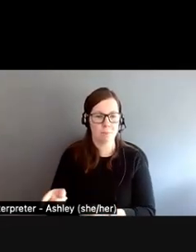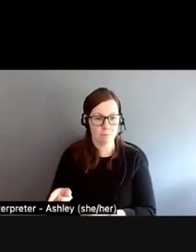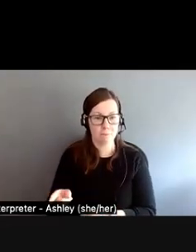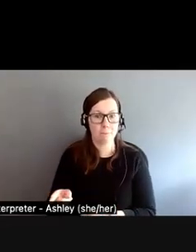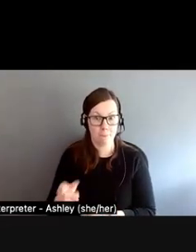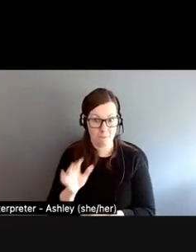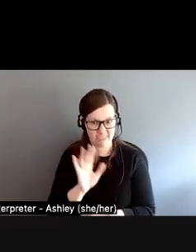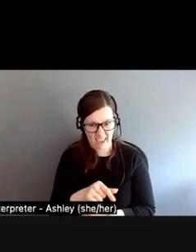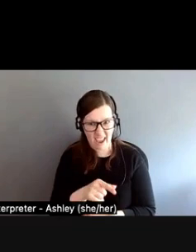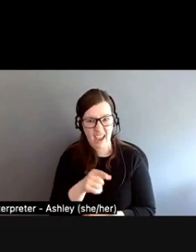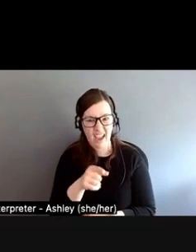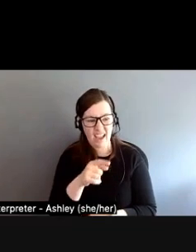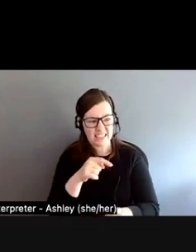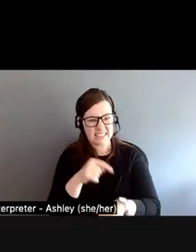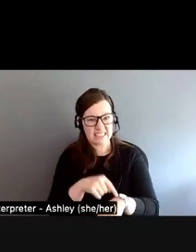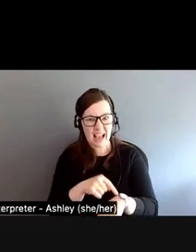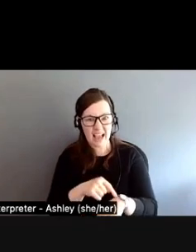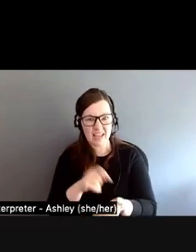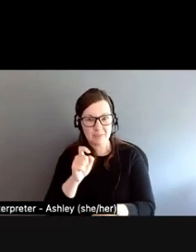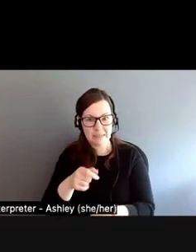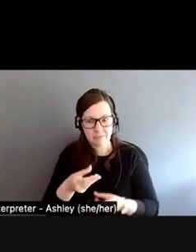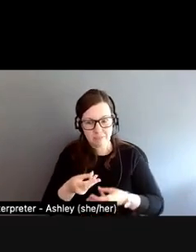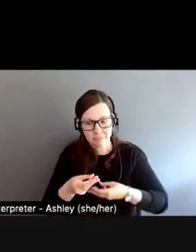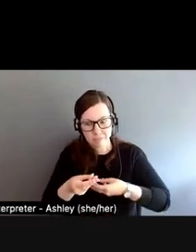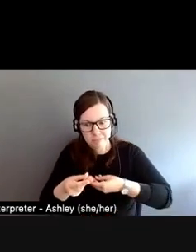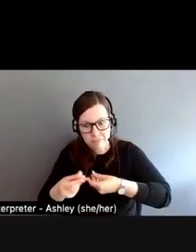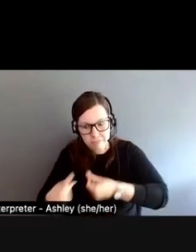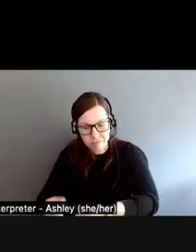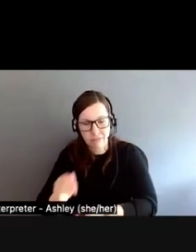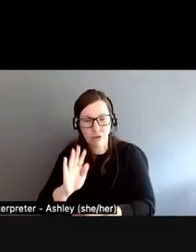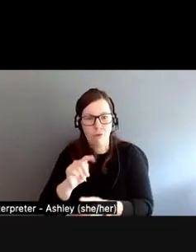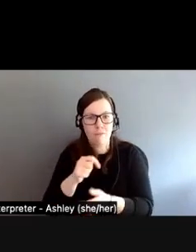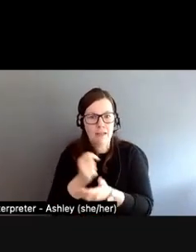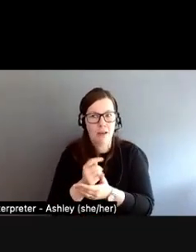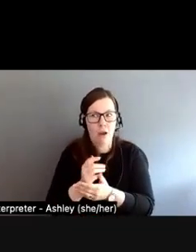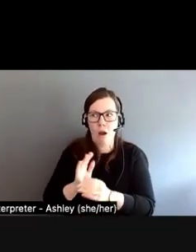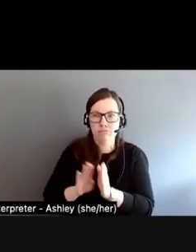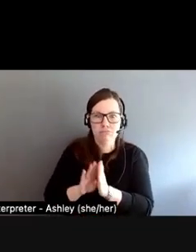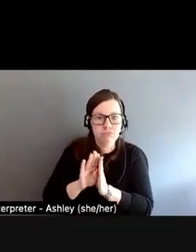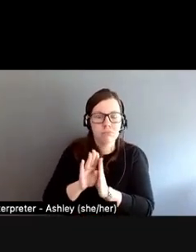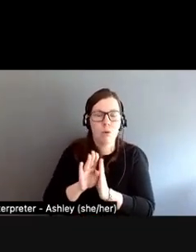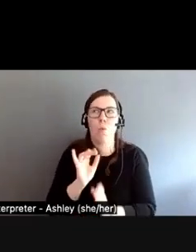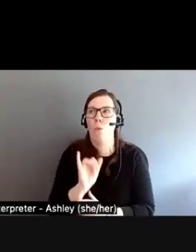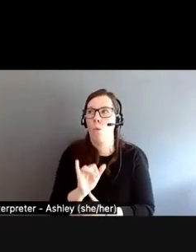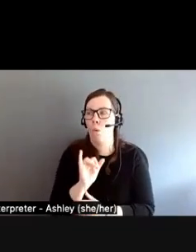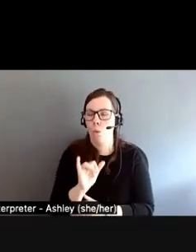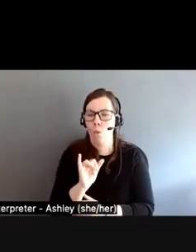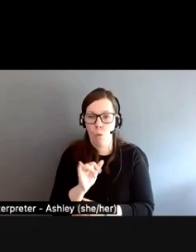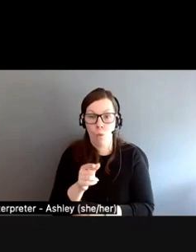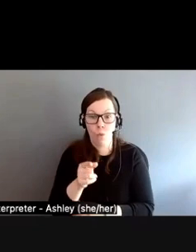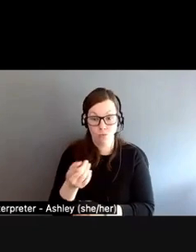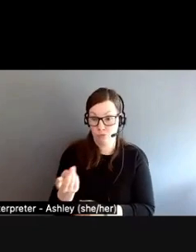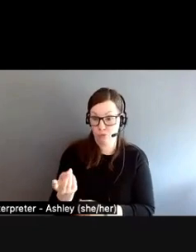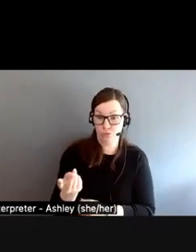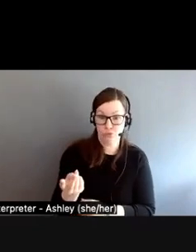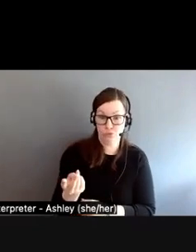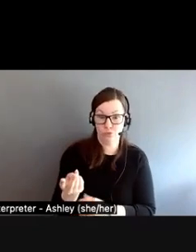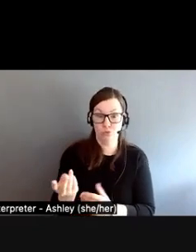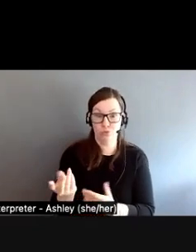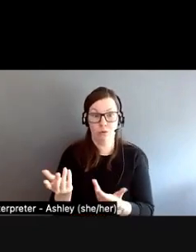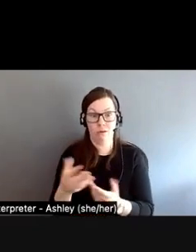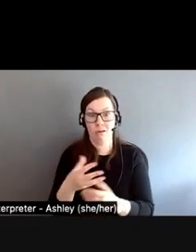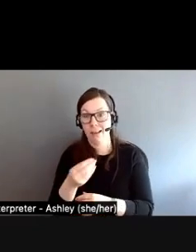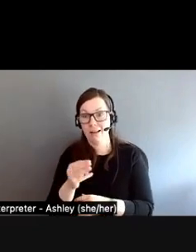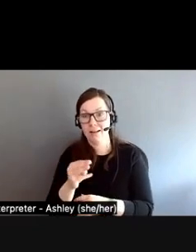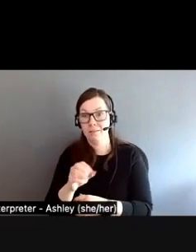commitment that this takes, right? Especially in the beginning, but both you and Maxine have sort of highlighted after work and the weekend work